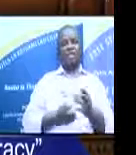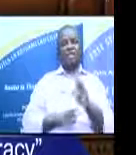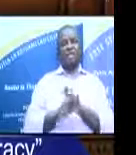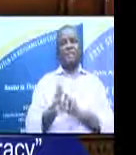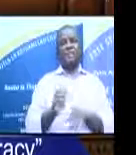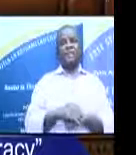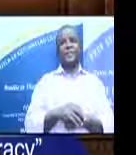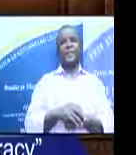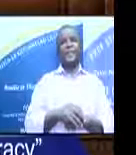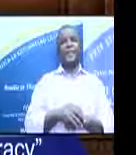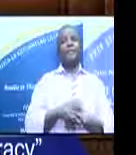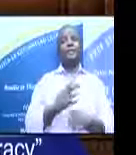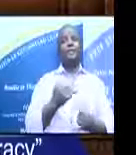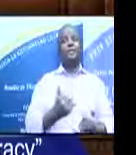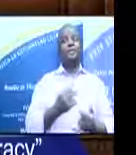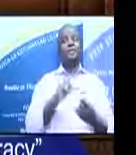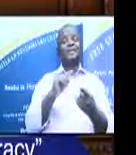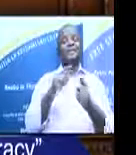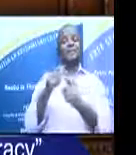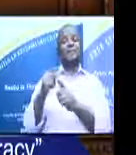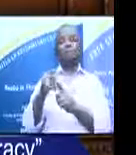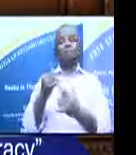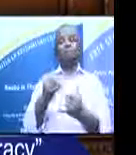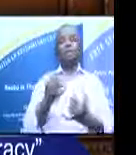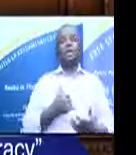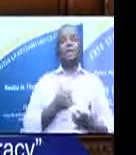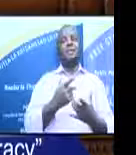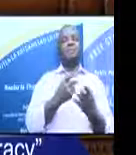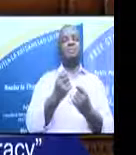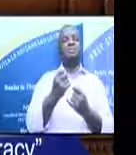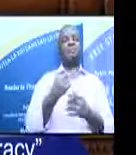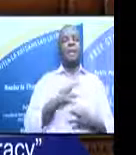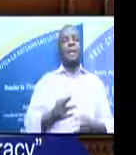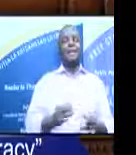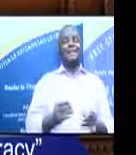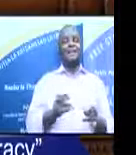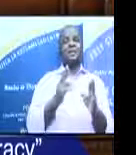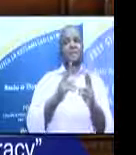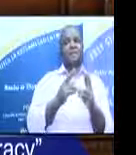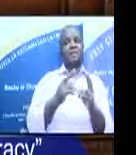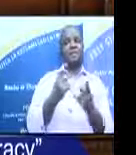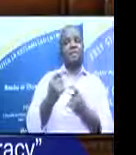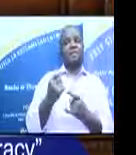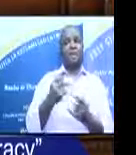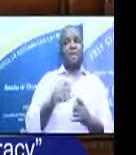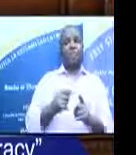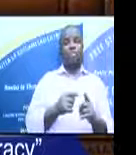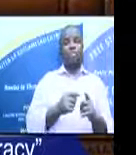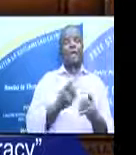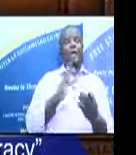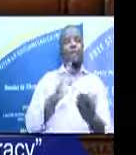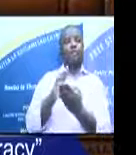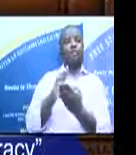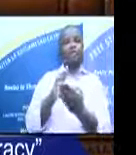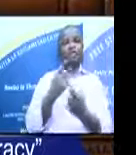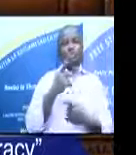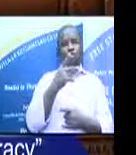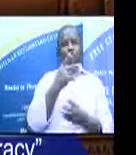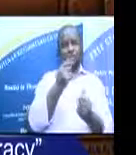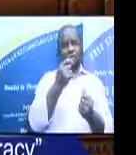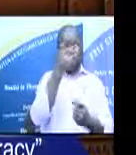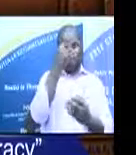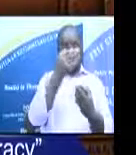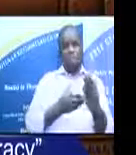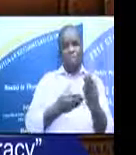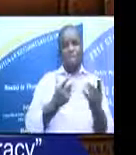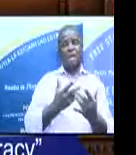diseases interventions should be targeted as a risk factors and determinants. The approach for dealing with chronic diseases needs